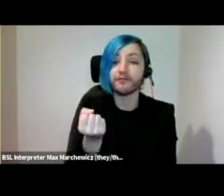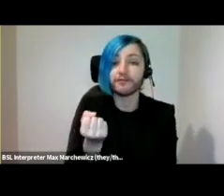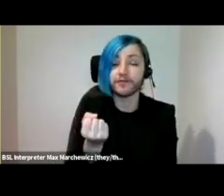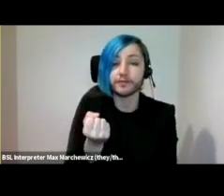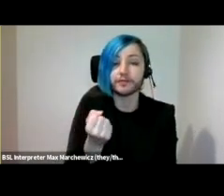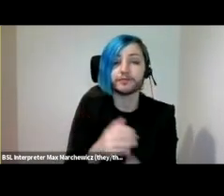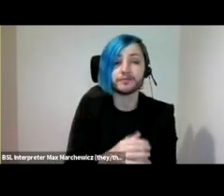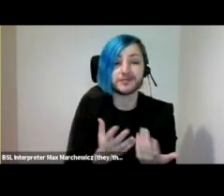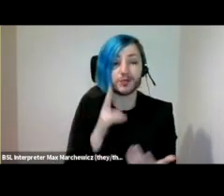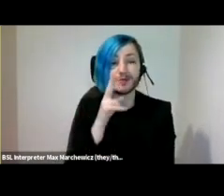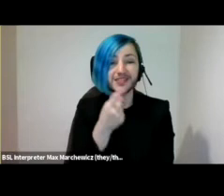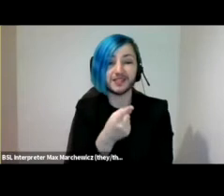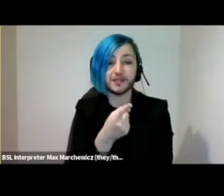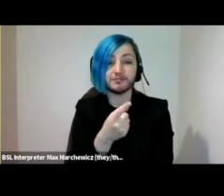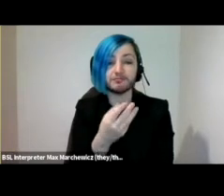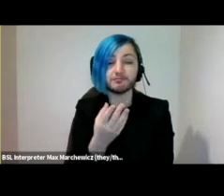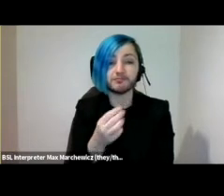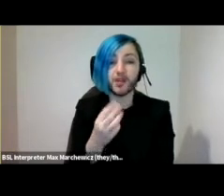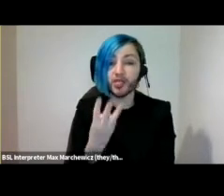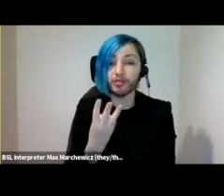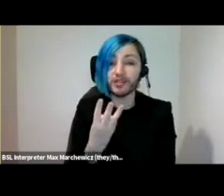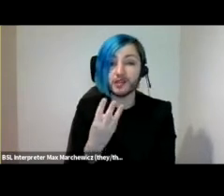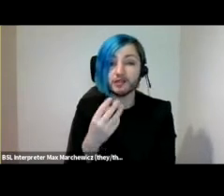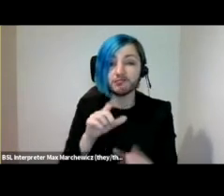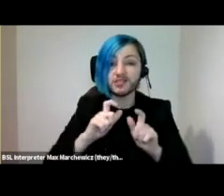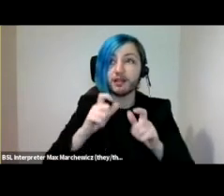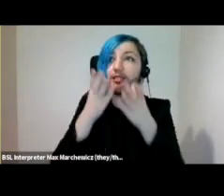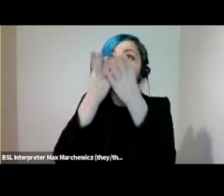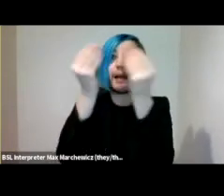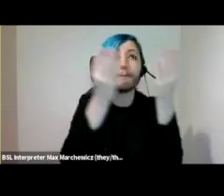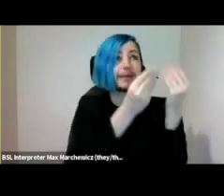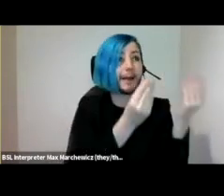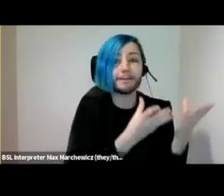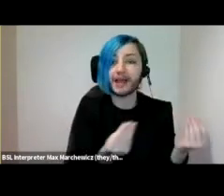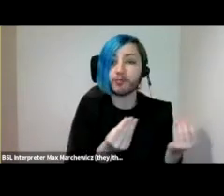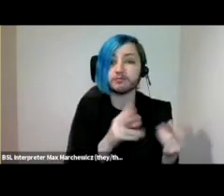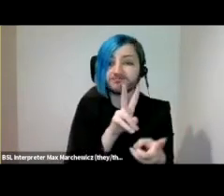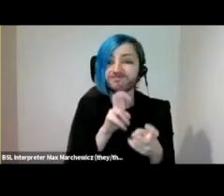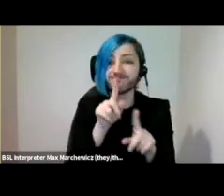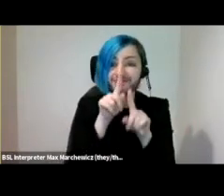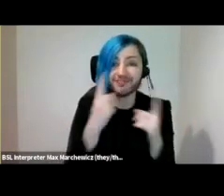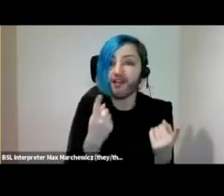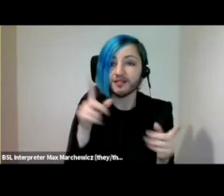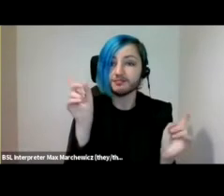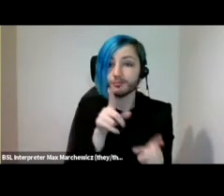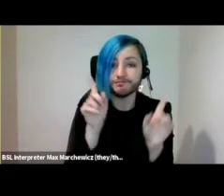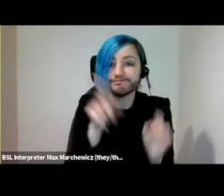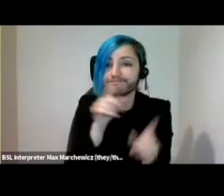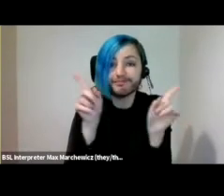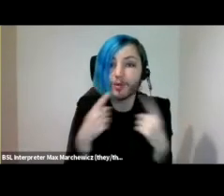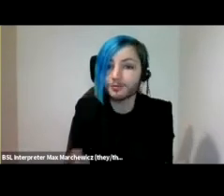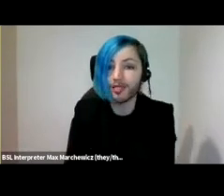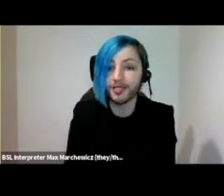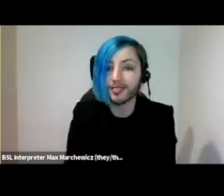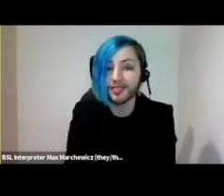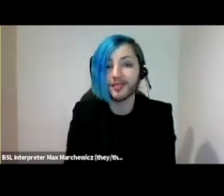with 3 detectors, there are some portions of the sky to which you have no sensitivity to gravitational waves. You simply wouldn't know